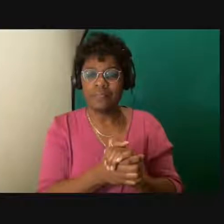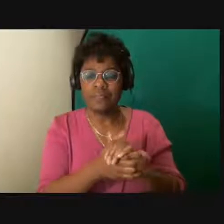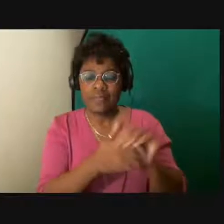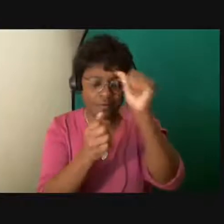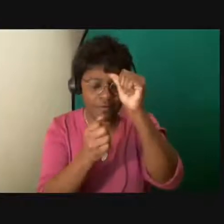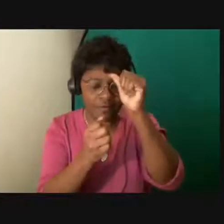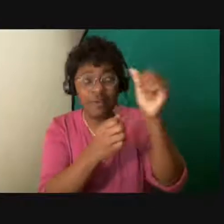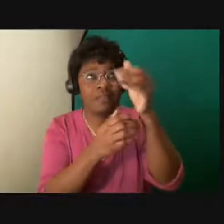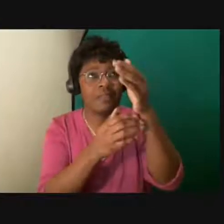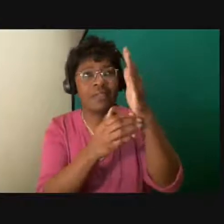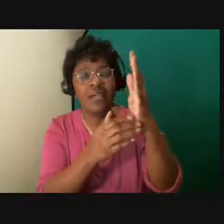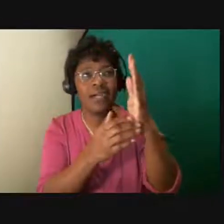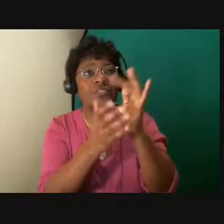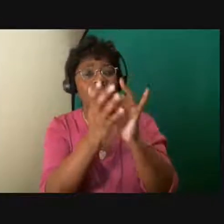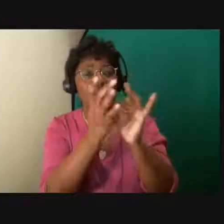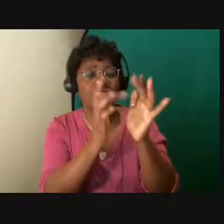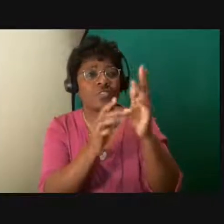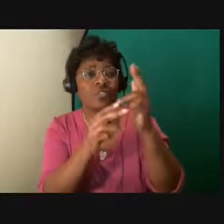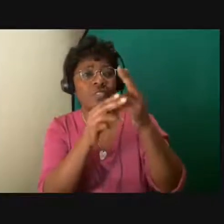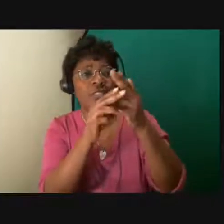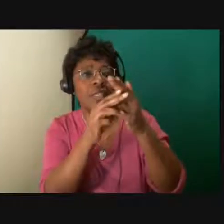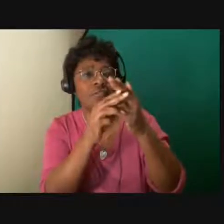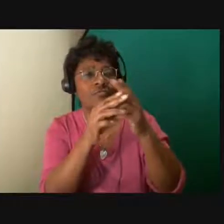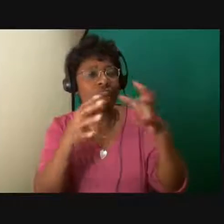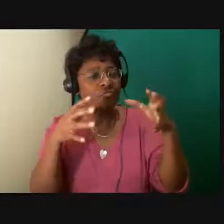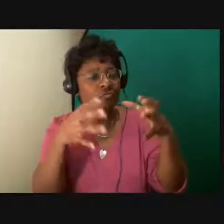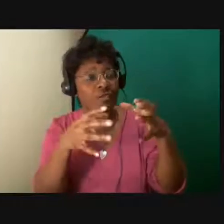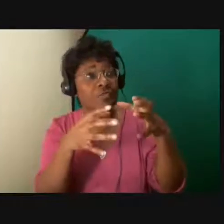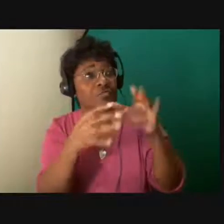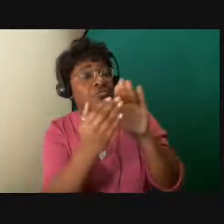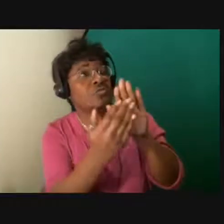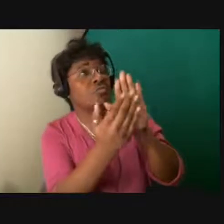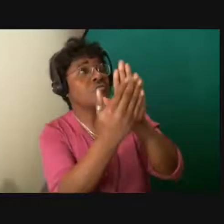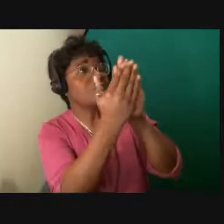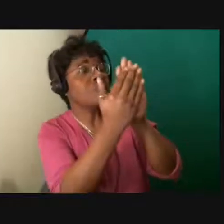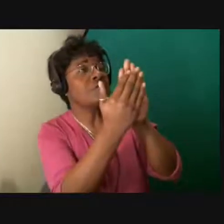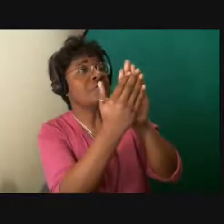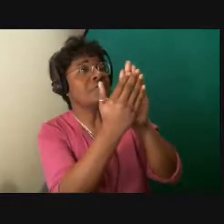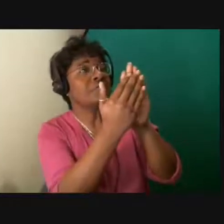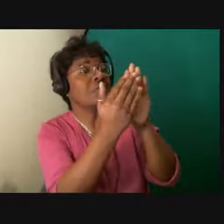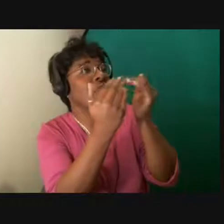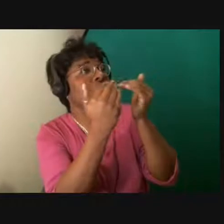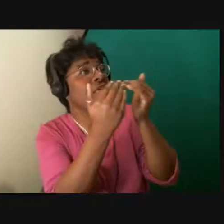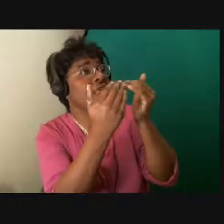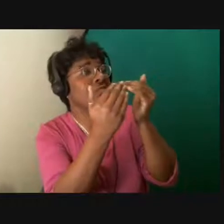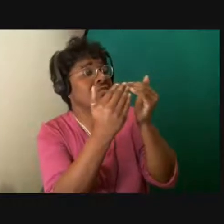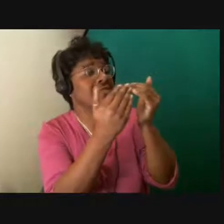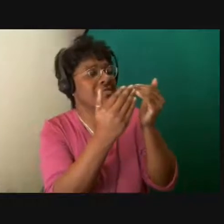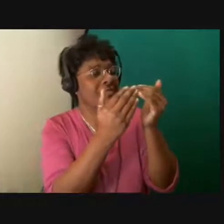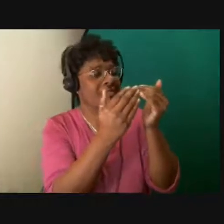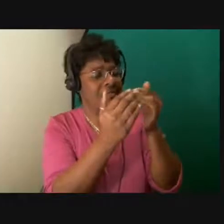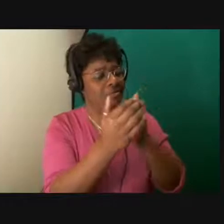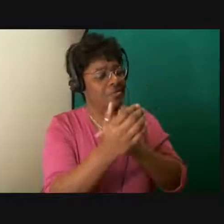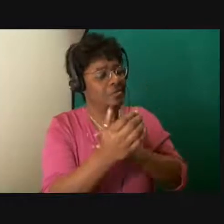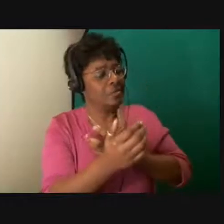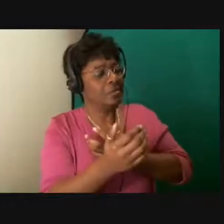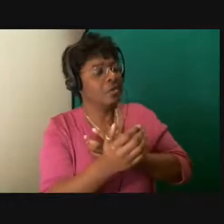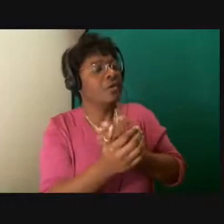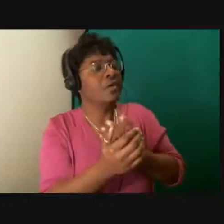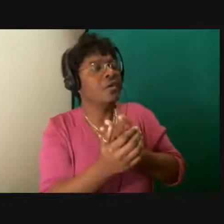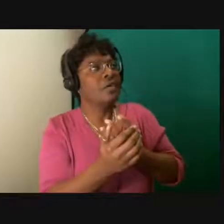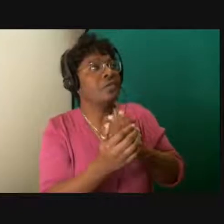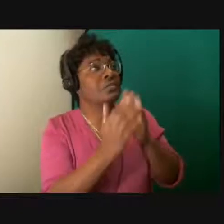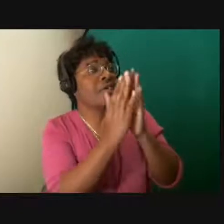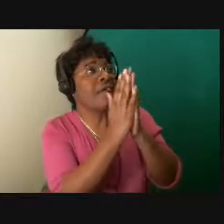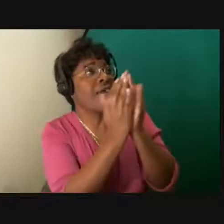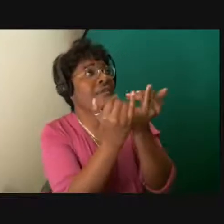Father God, in the name of Jesus, we come to you this morning, Father God, with thanksgiving in our heart, Father God. Father God, we ask